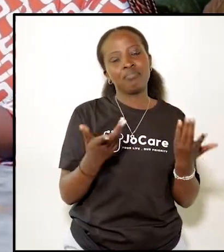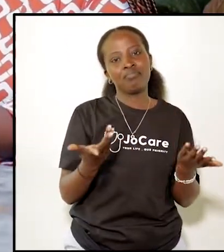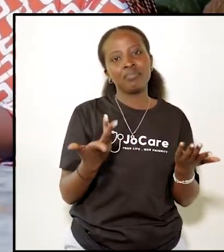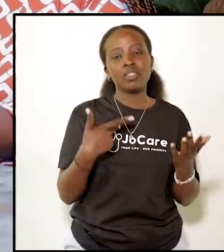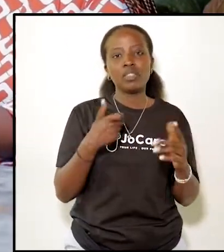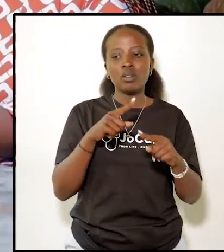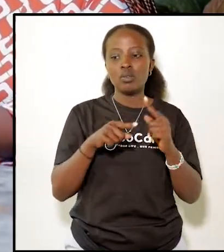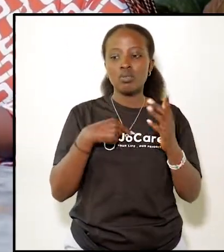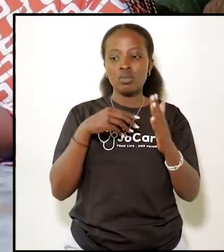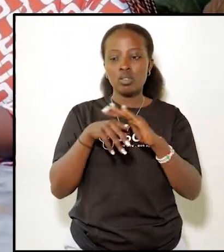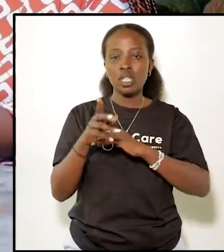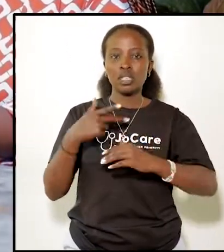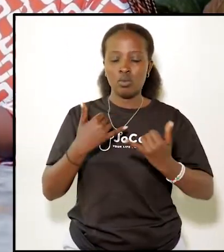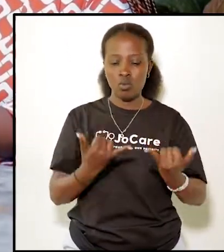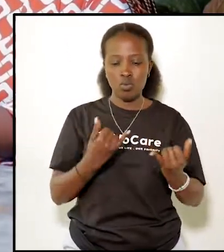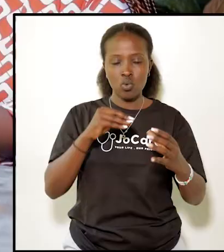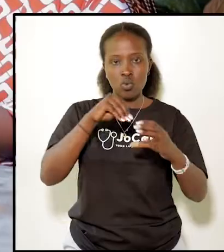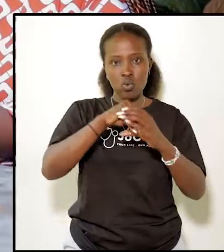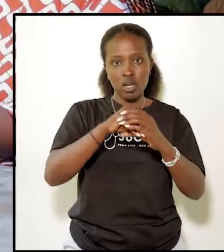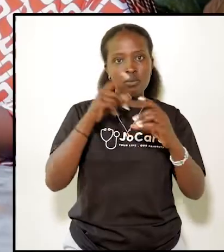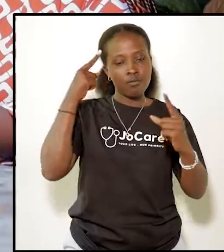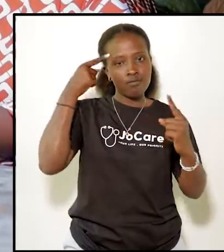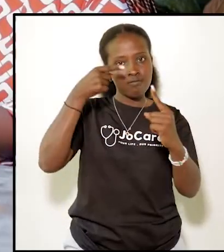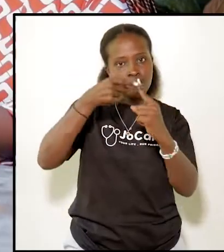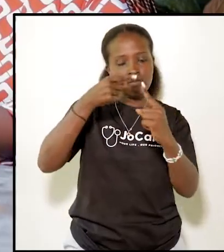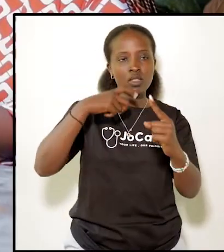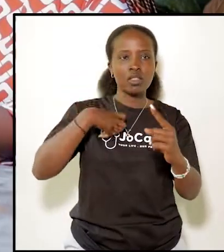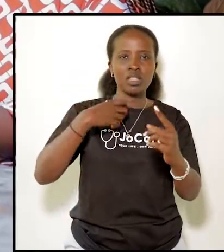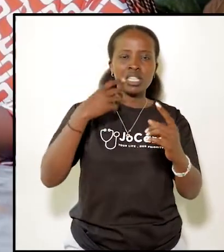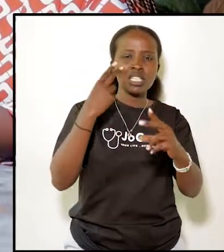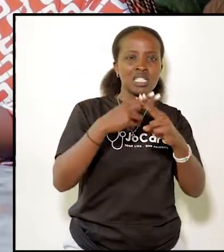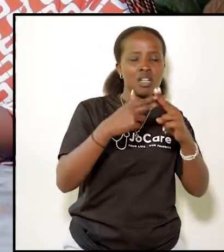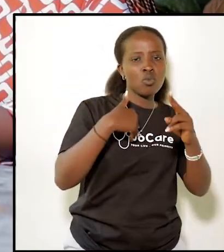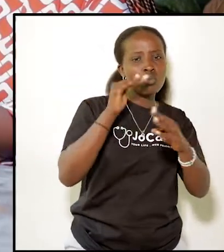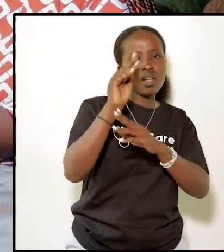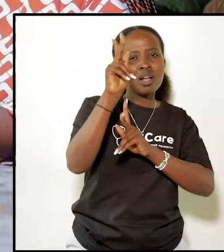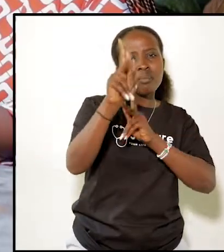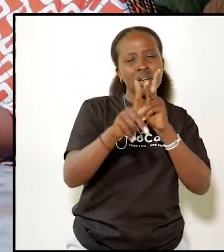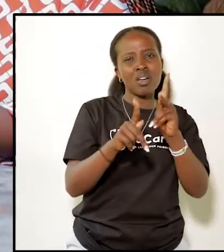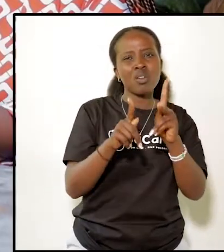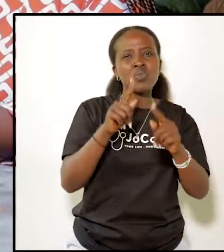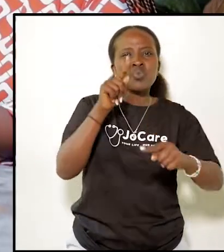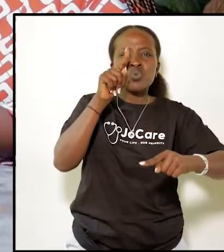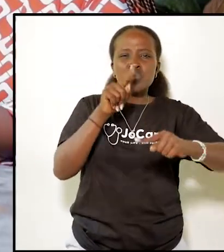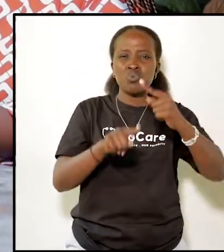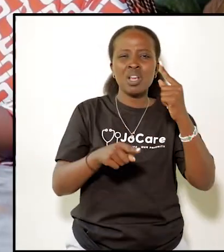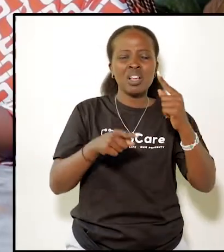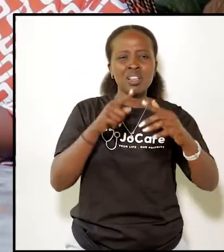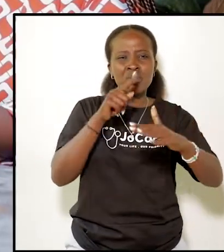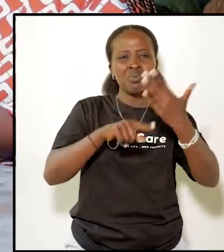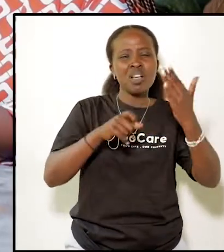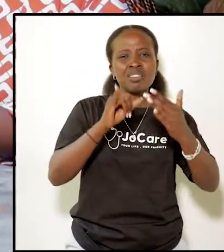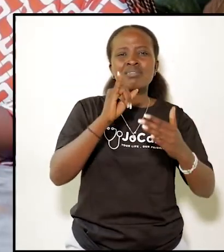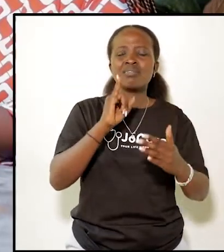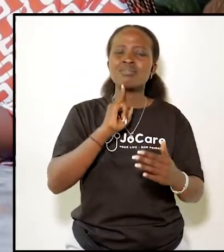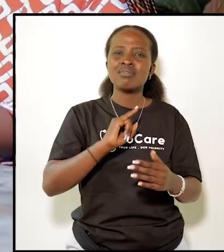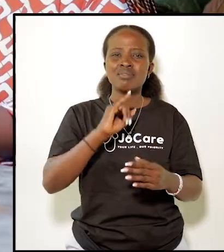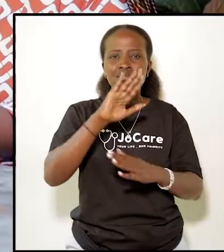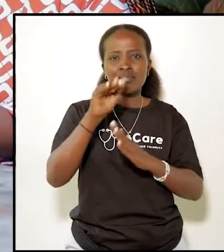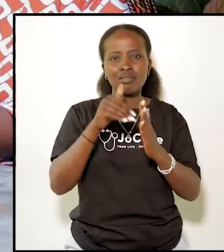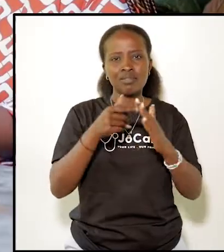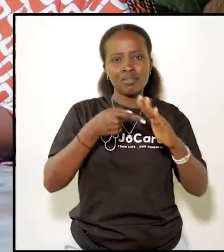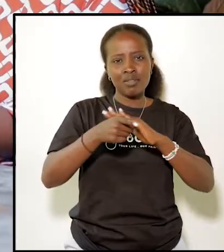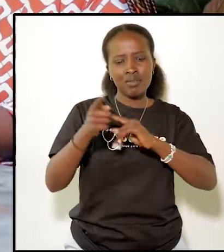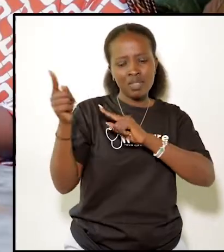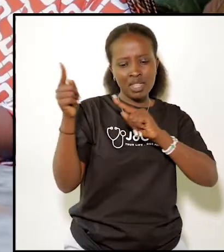By engaging in our topic, you can start by told us what is menstruation and